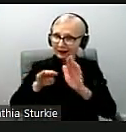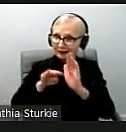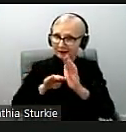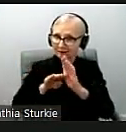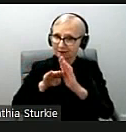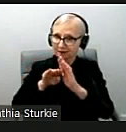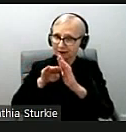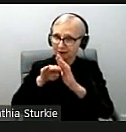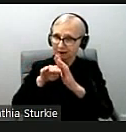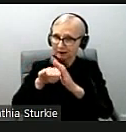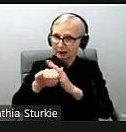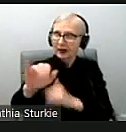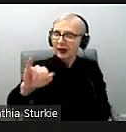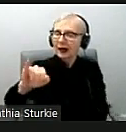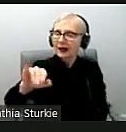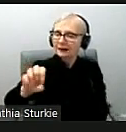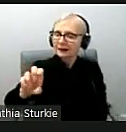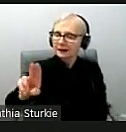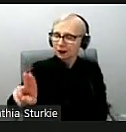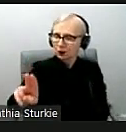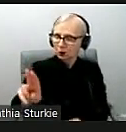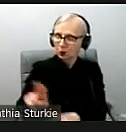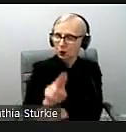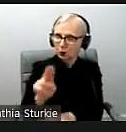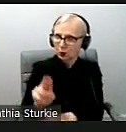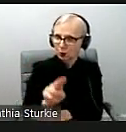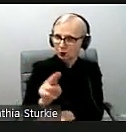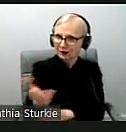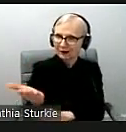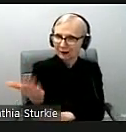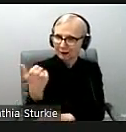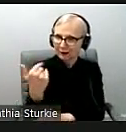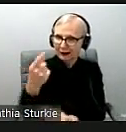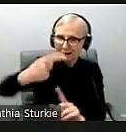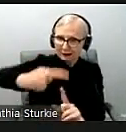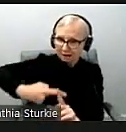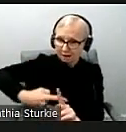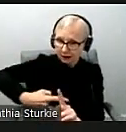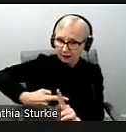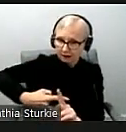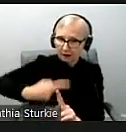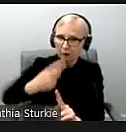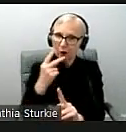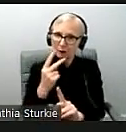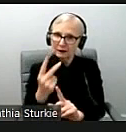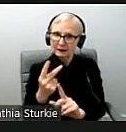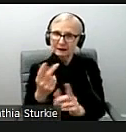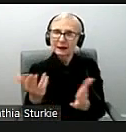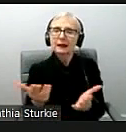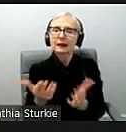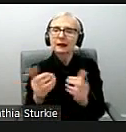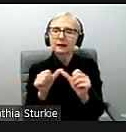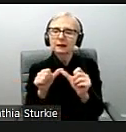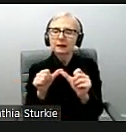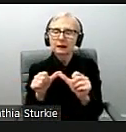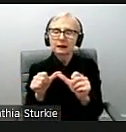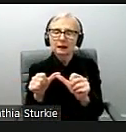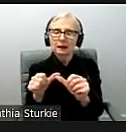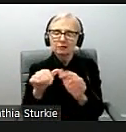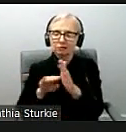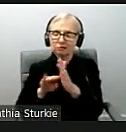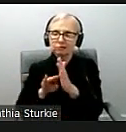our ICU utilization over the last month. And what we see here is just this continued